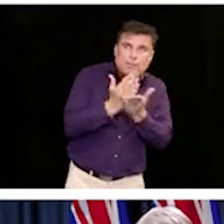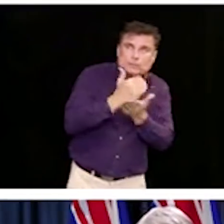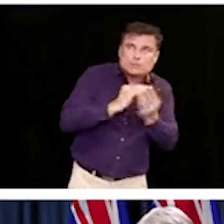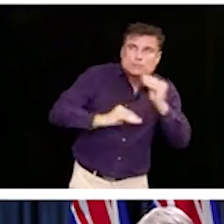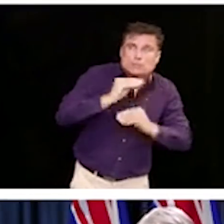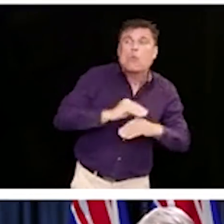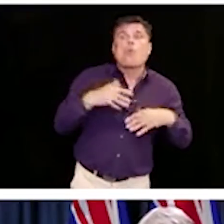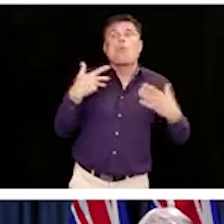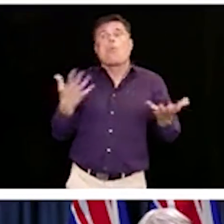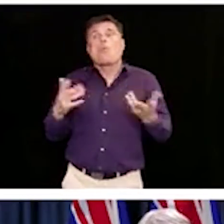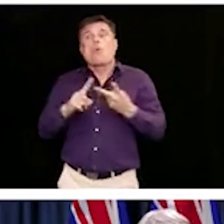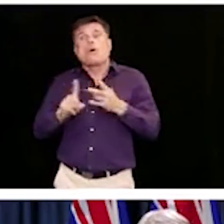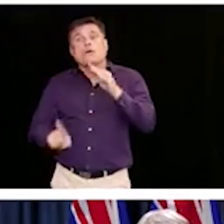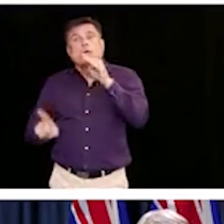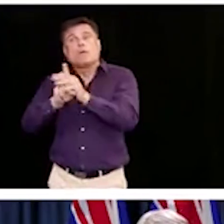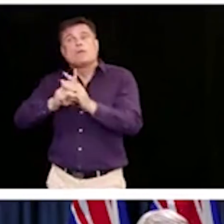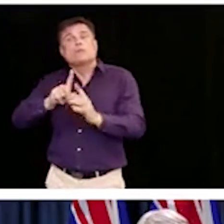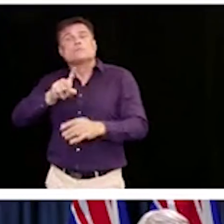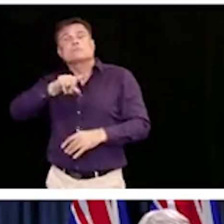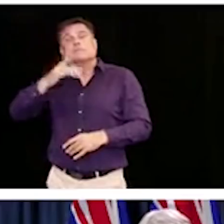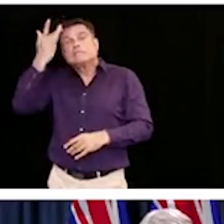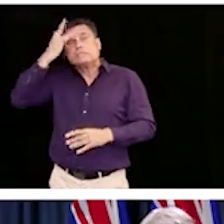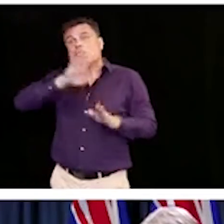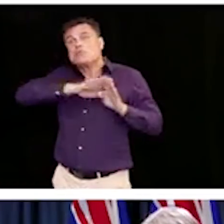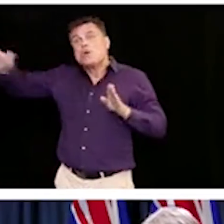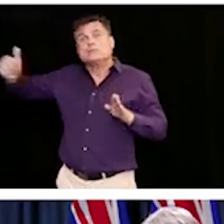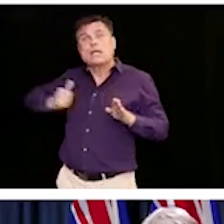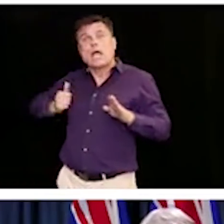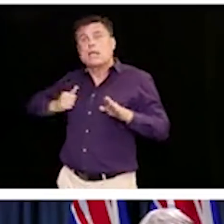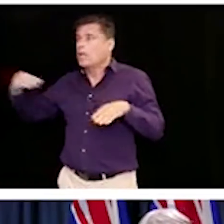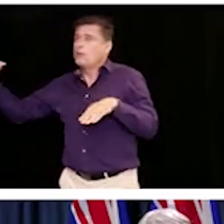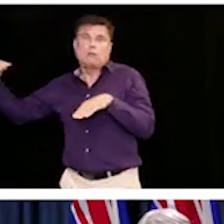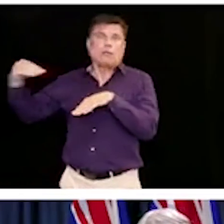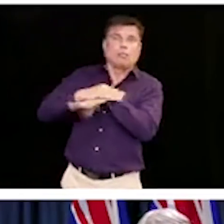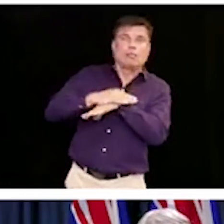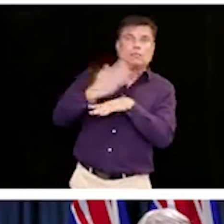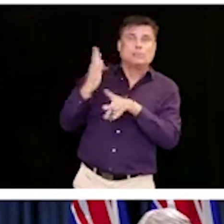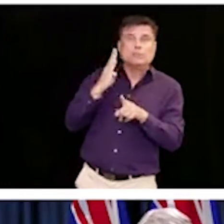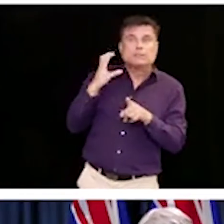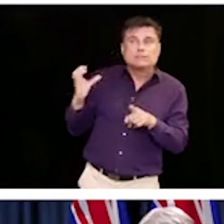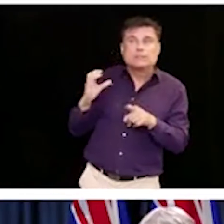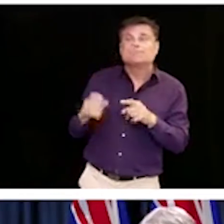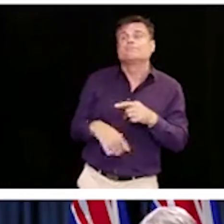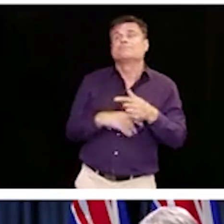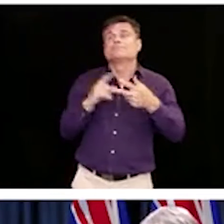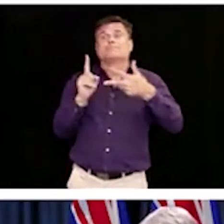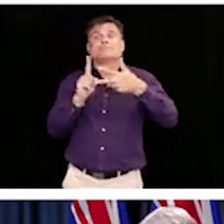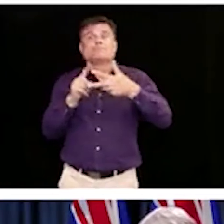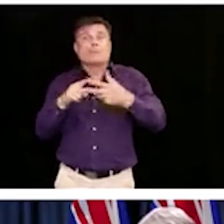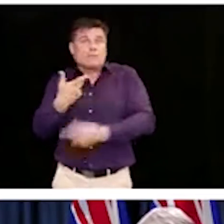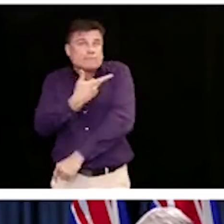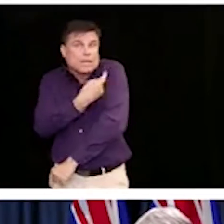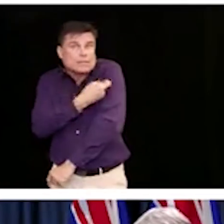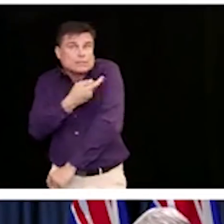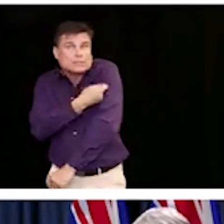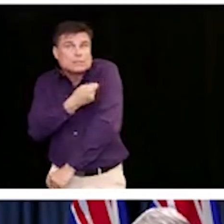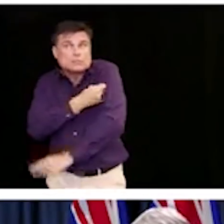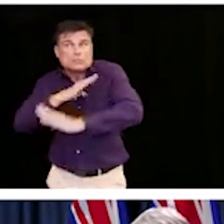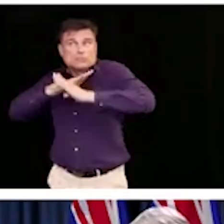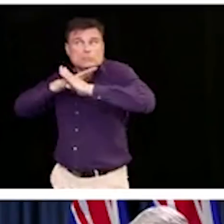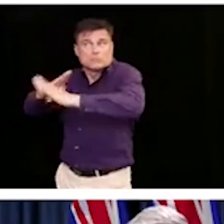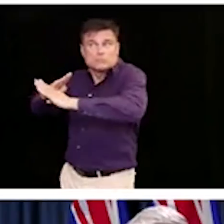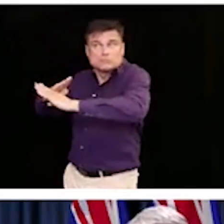well, because that impacts us here as a province. The evolution of public health policies, medical technologies,